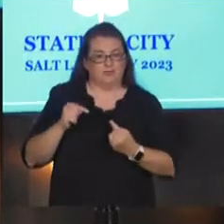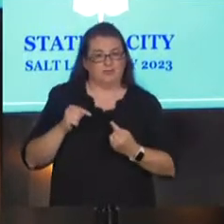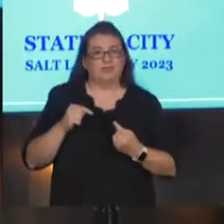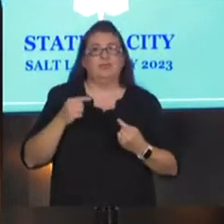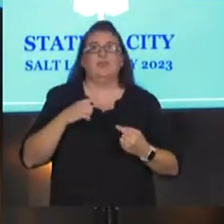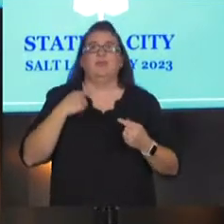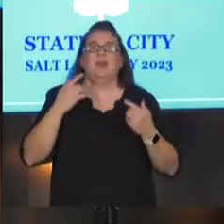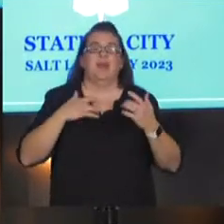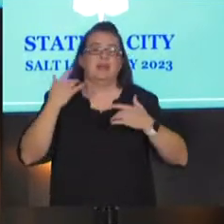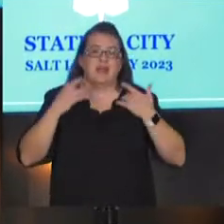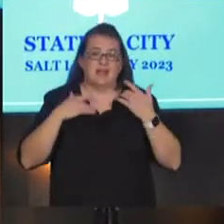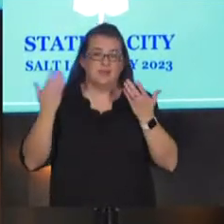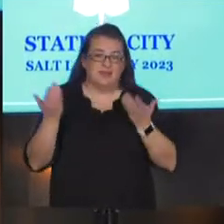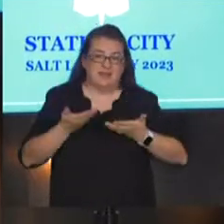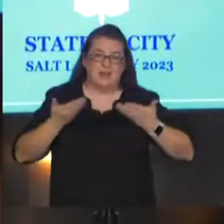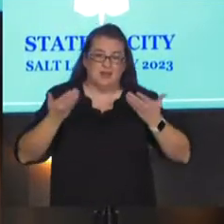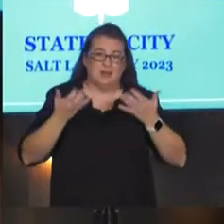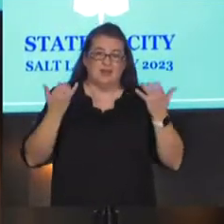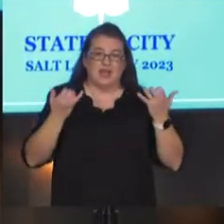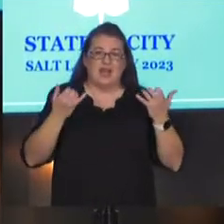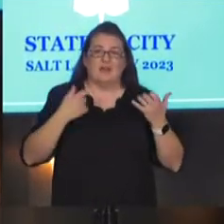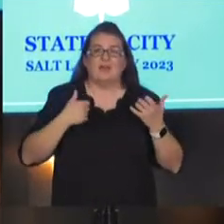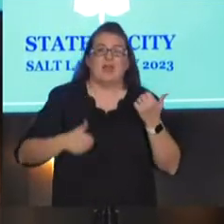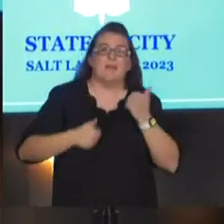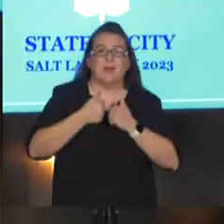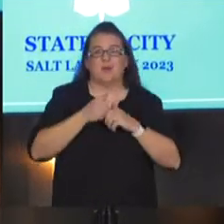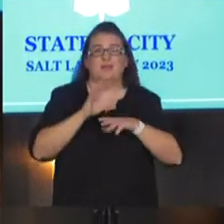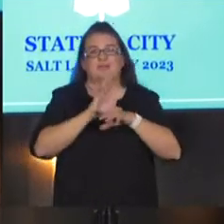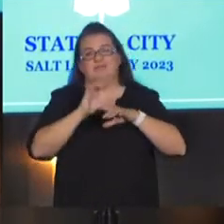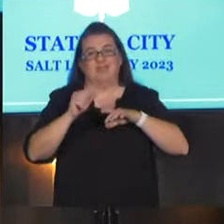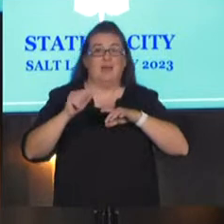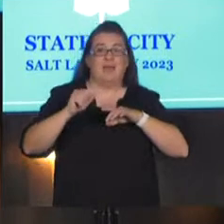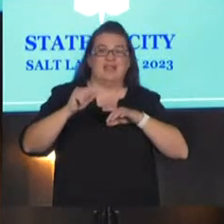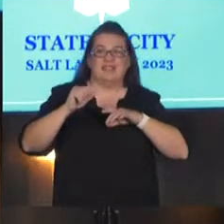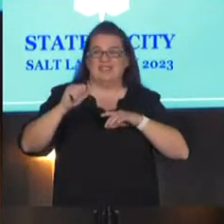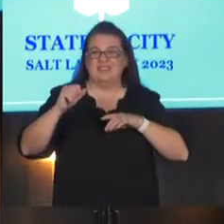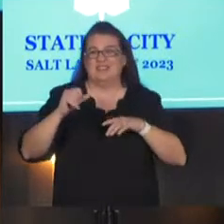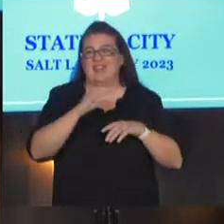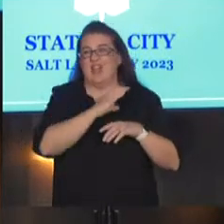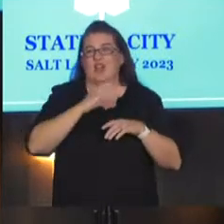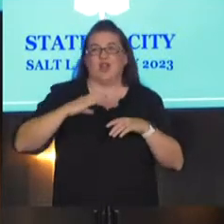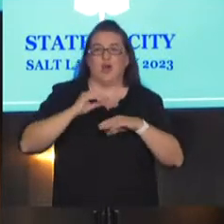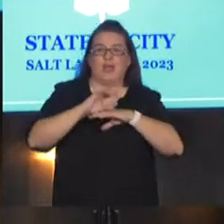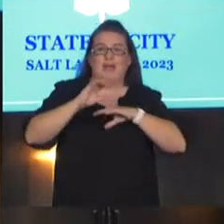amazing co-counselors in the world, who are all skillful professionals.